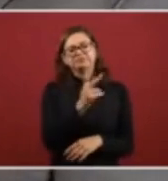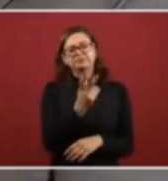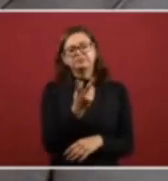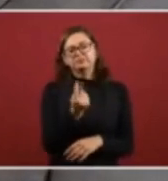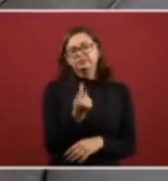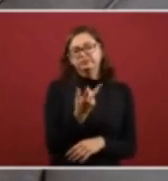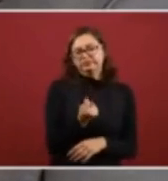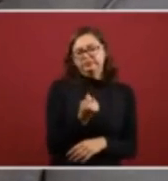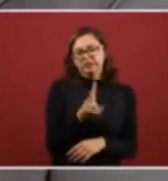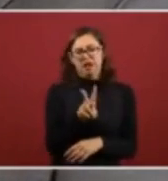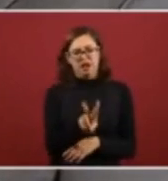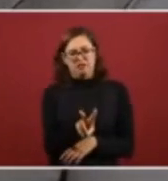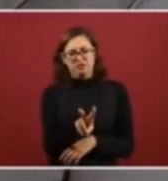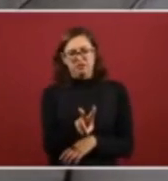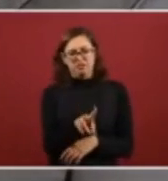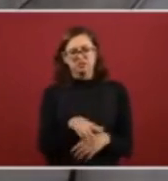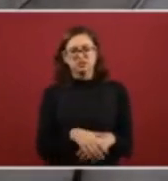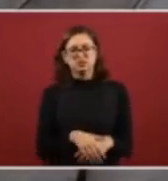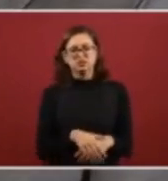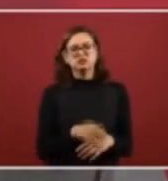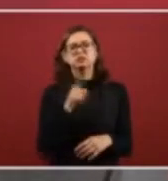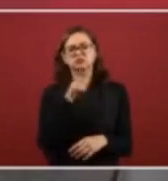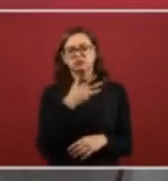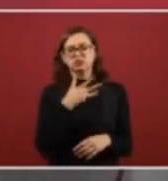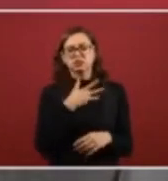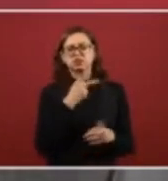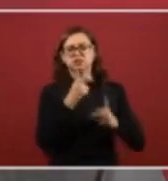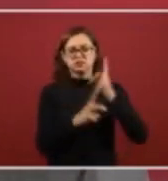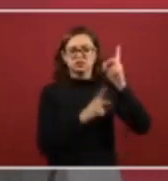Televisa said there